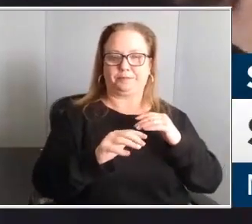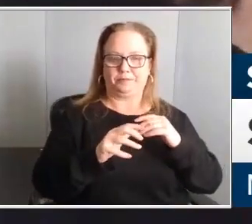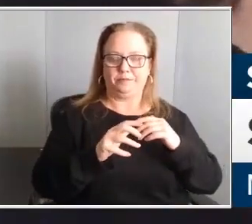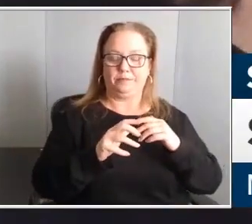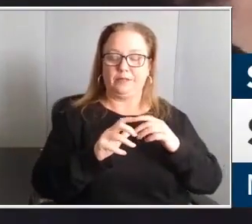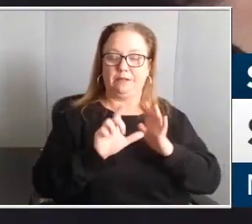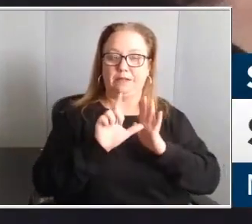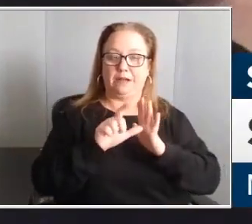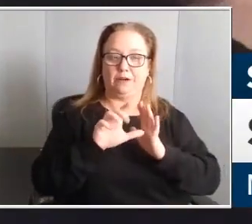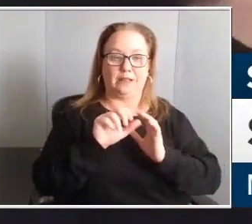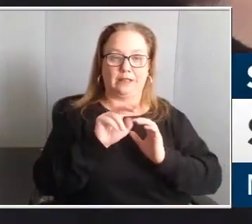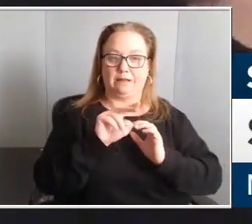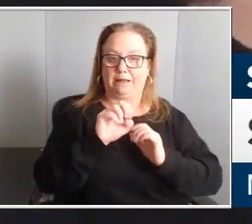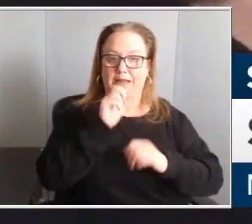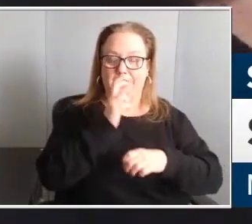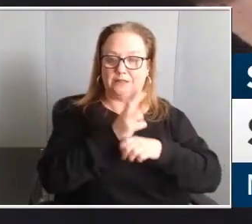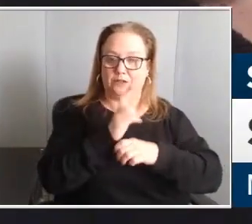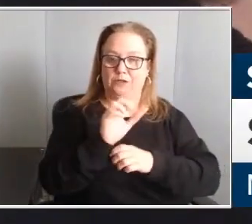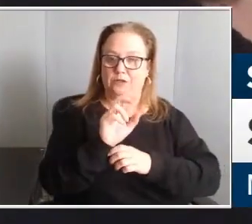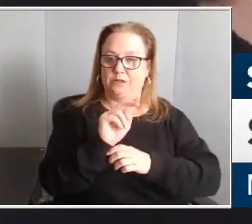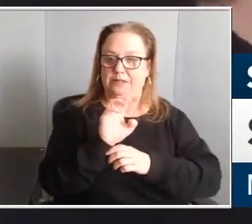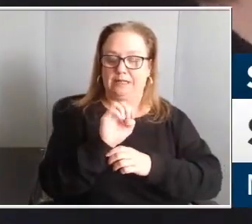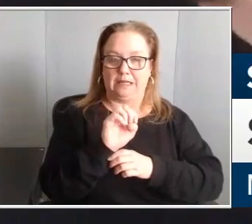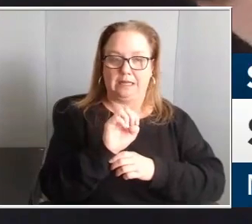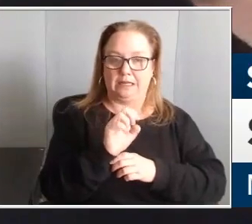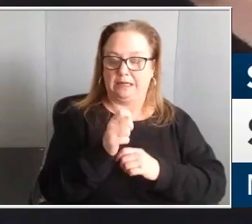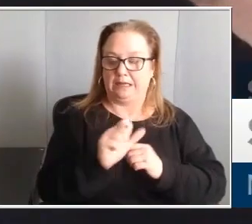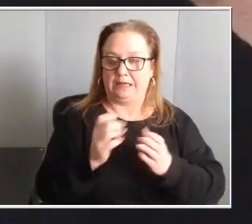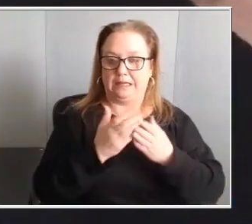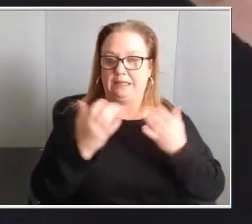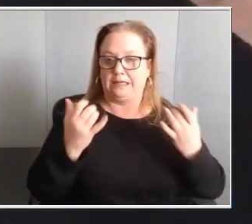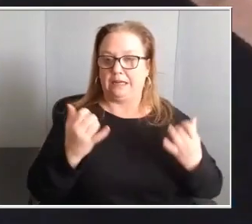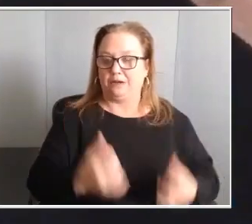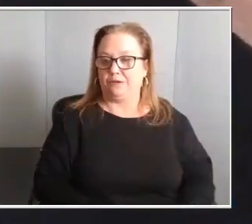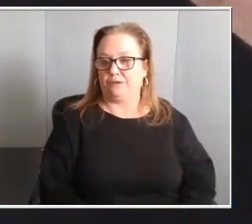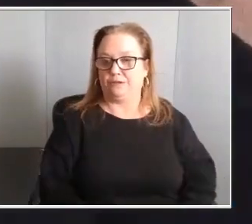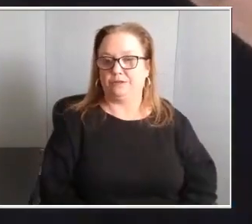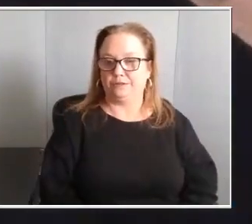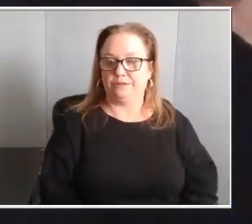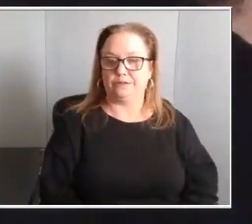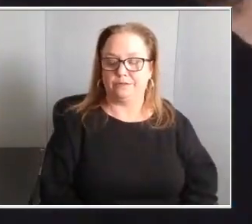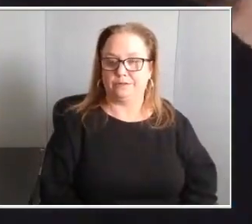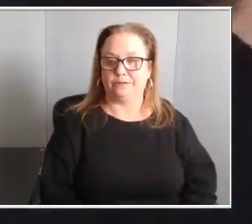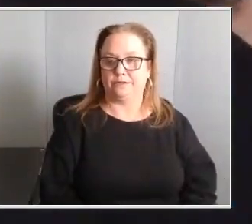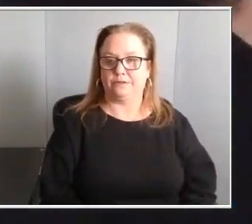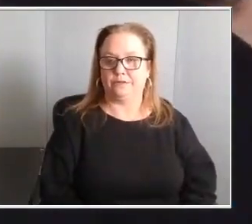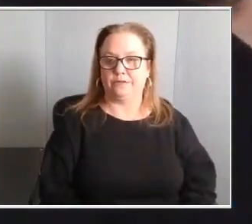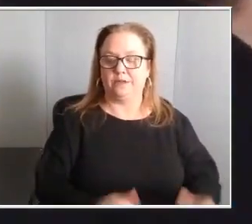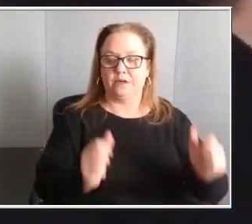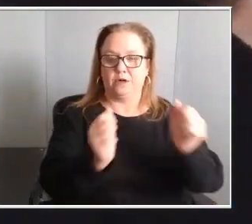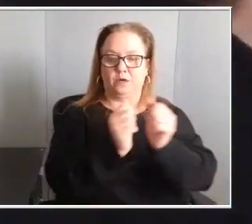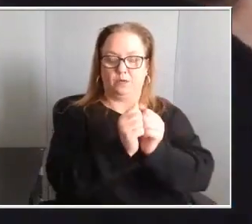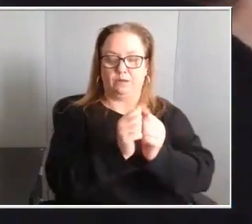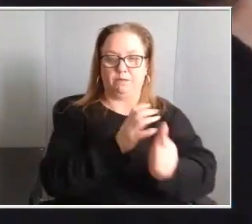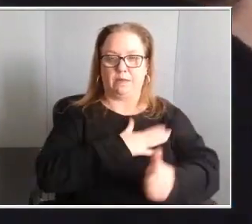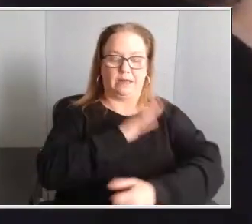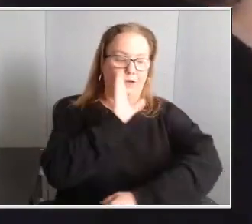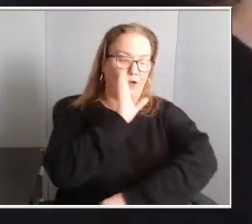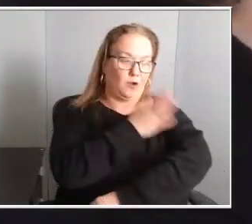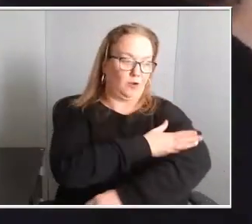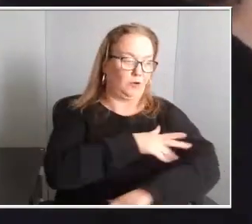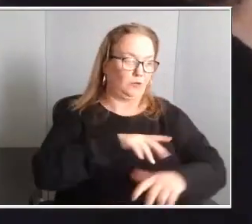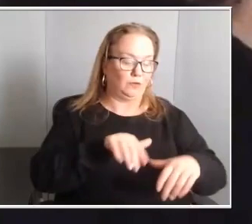cane, and he doesn't really use anything now. With the daughter's